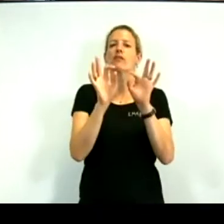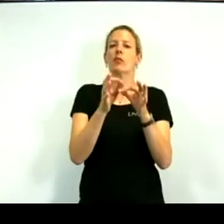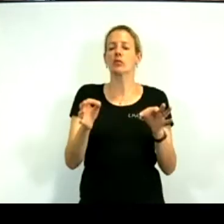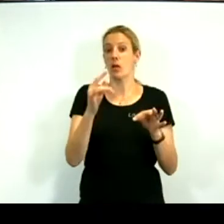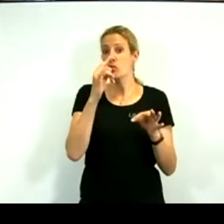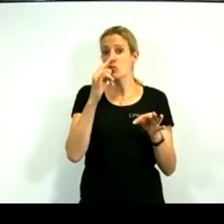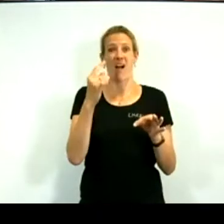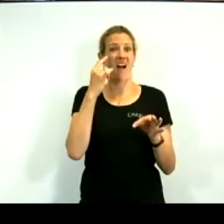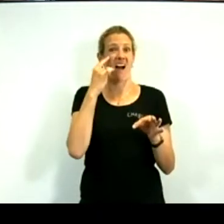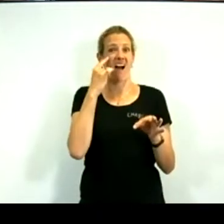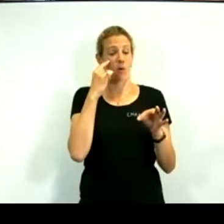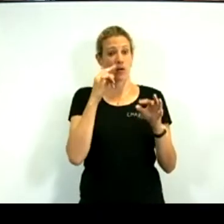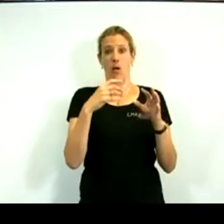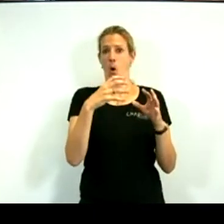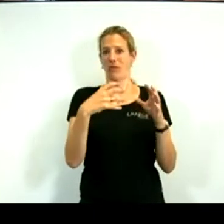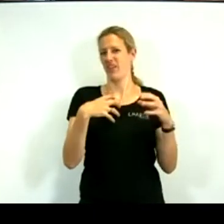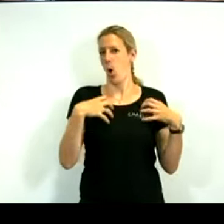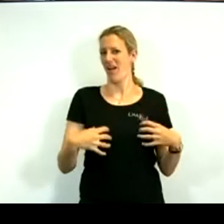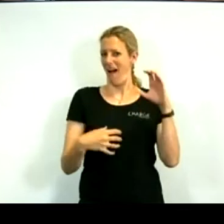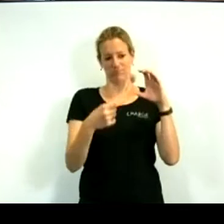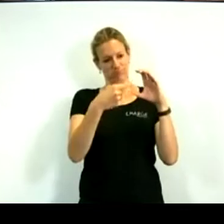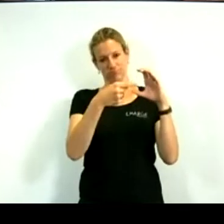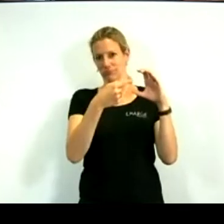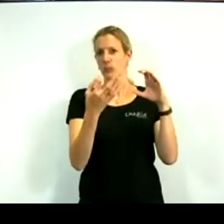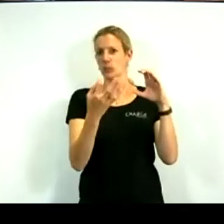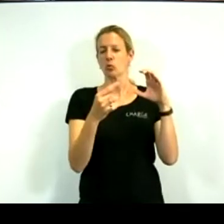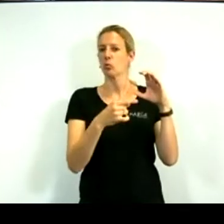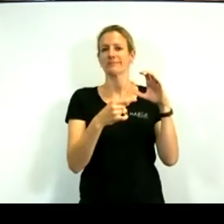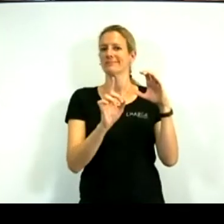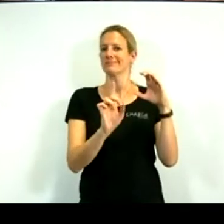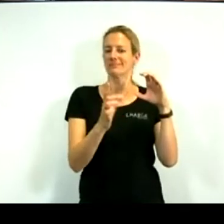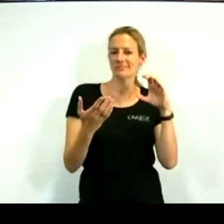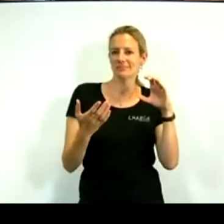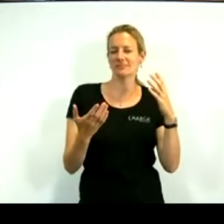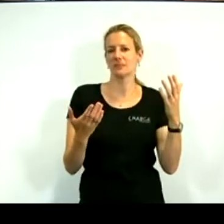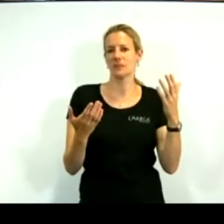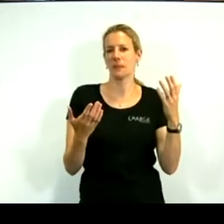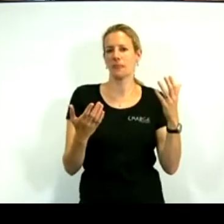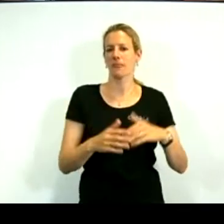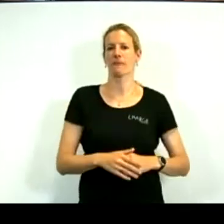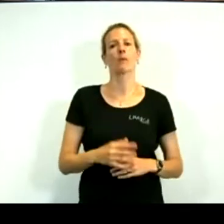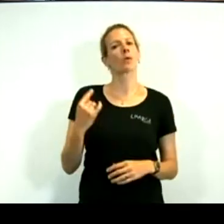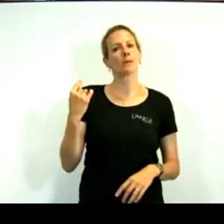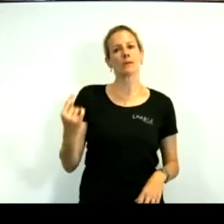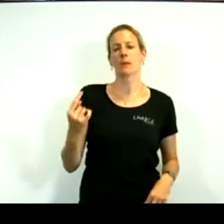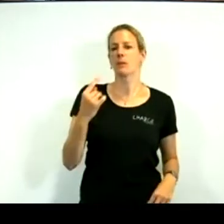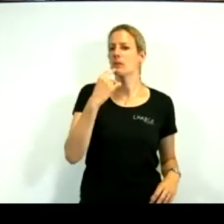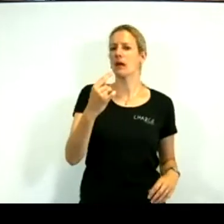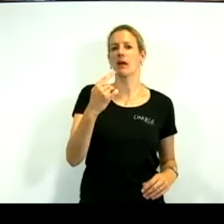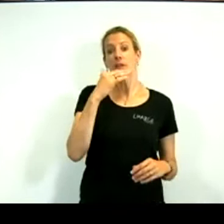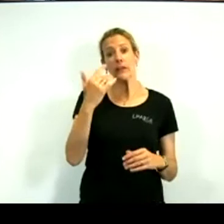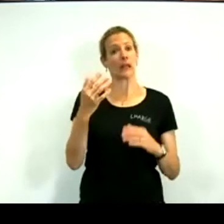eyes. And then she lists a lot of those things, and I've underlined some of the words